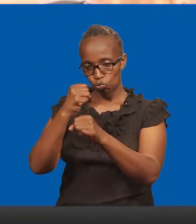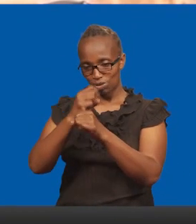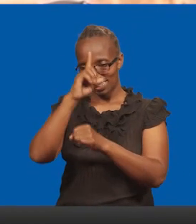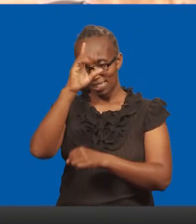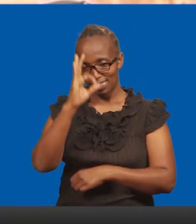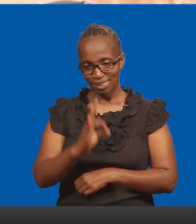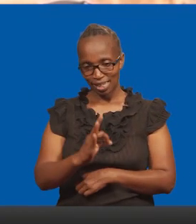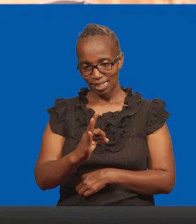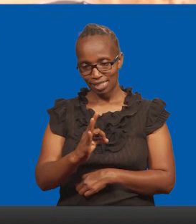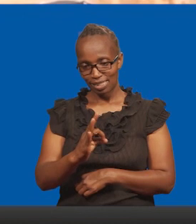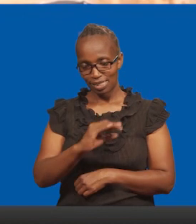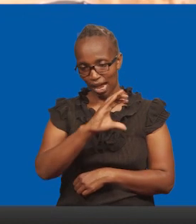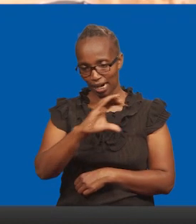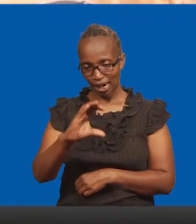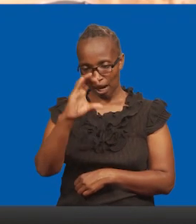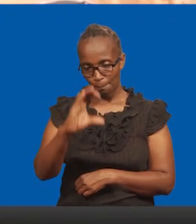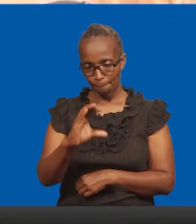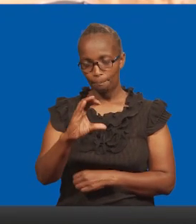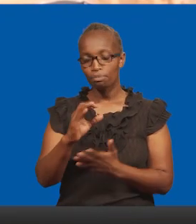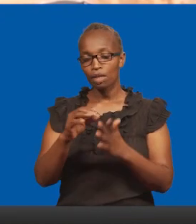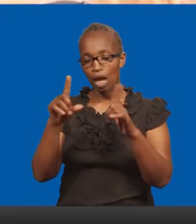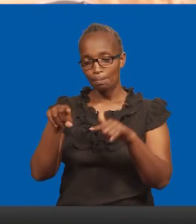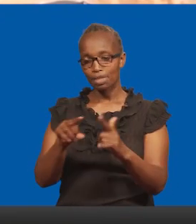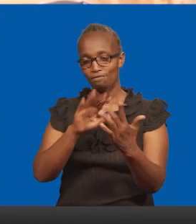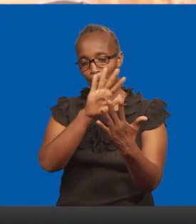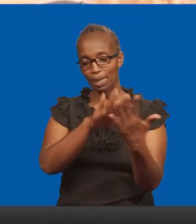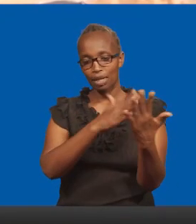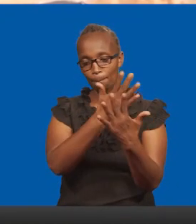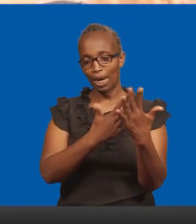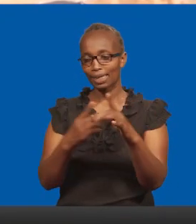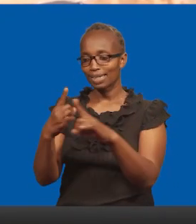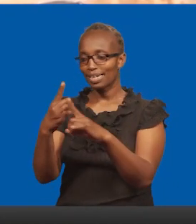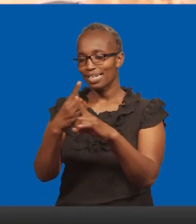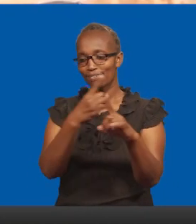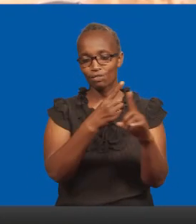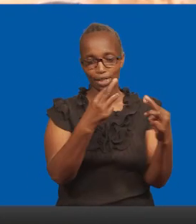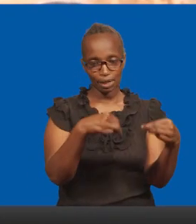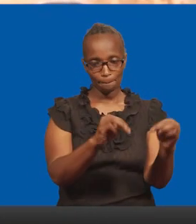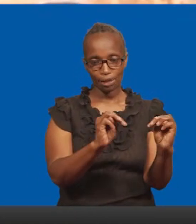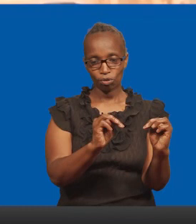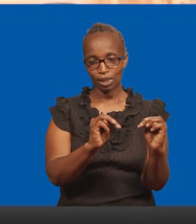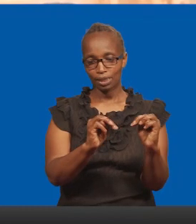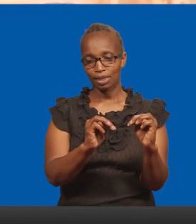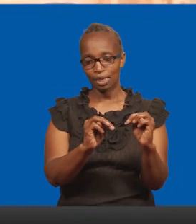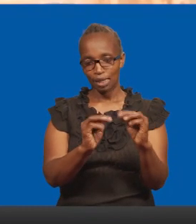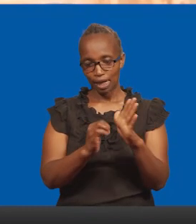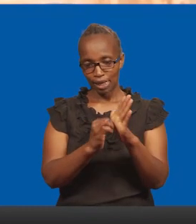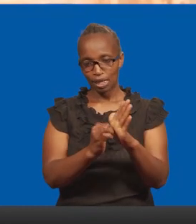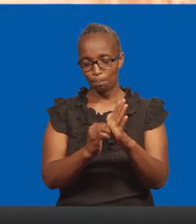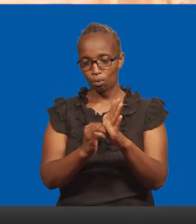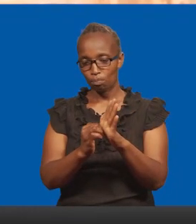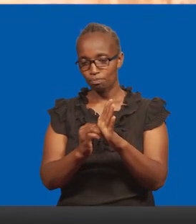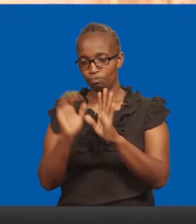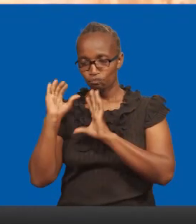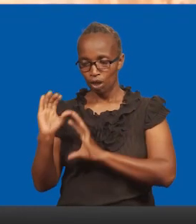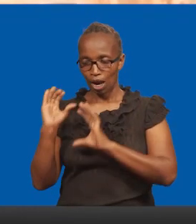in committing serious crimes like robberies, and he has been applying strategies like